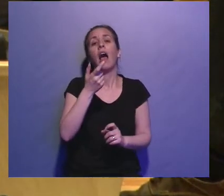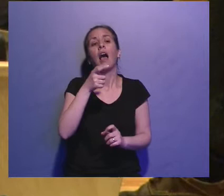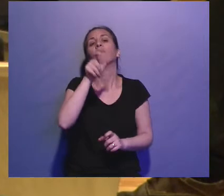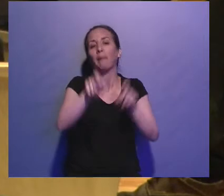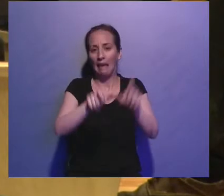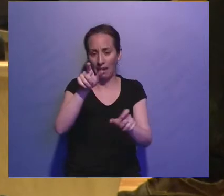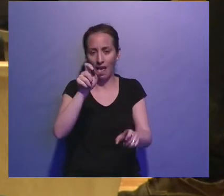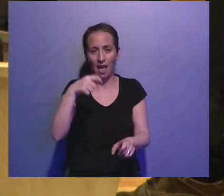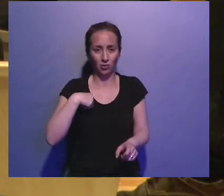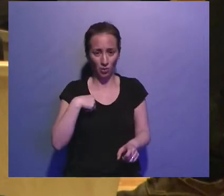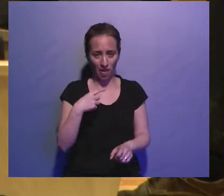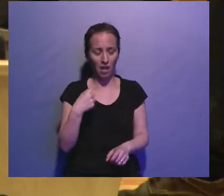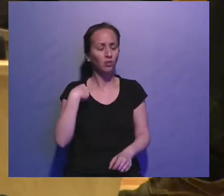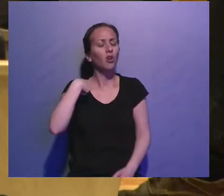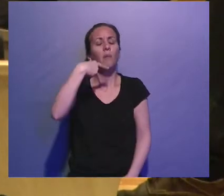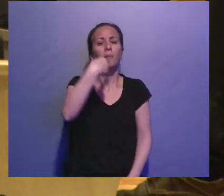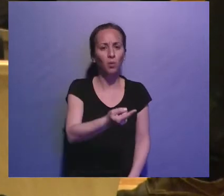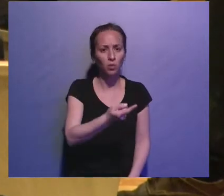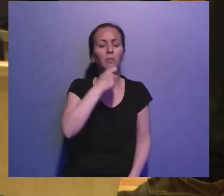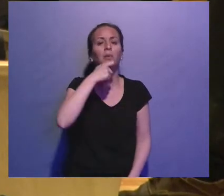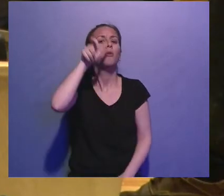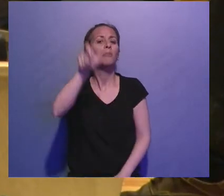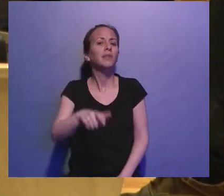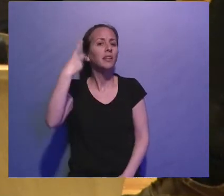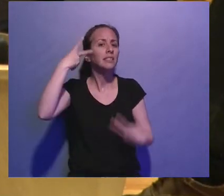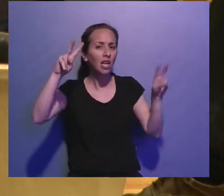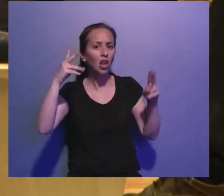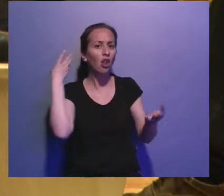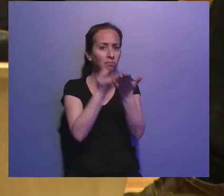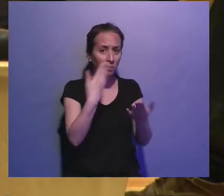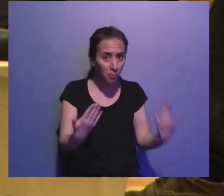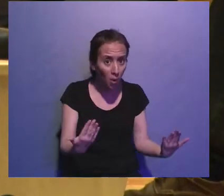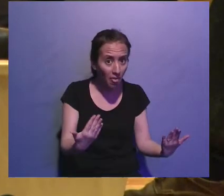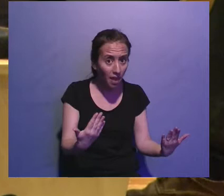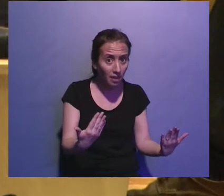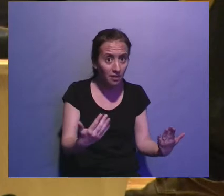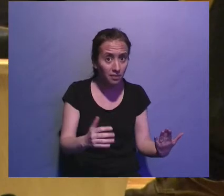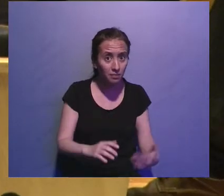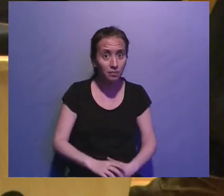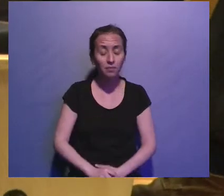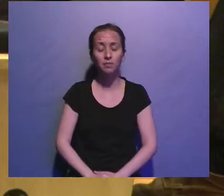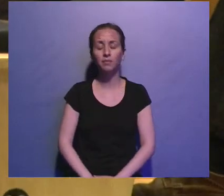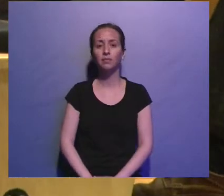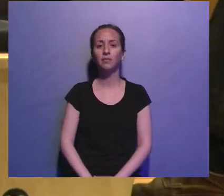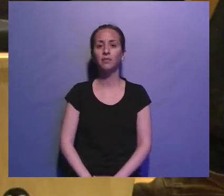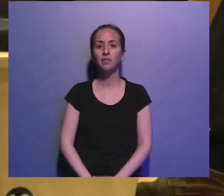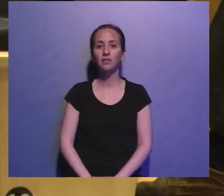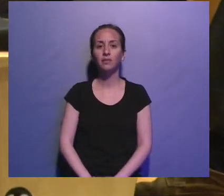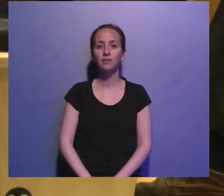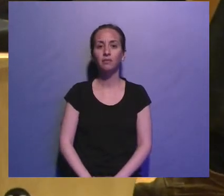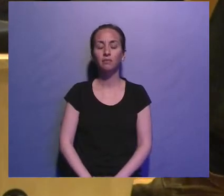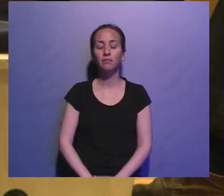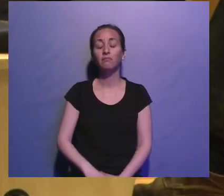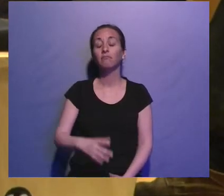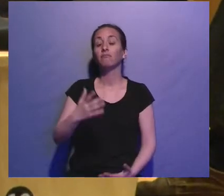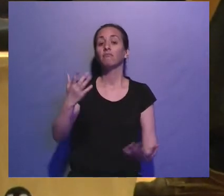public access by citizens, my question was for citizens, for residents. My question is, are foreigners